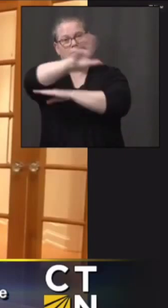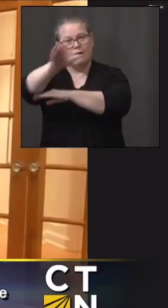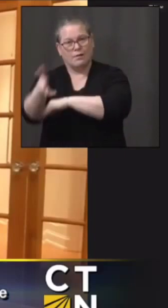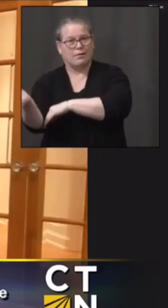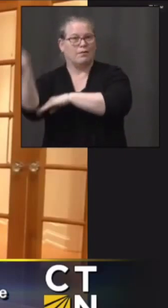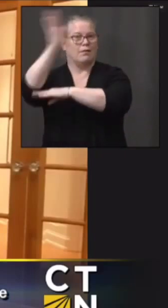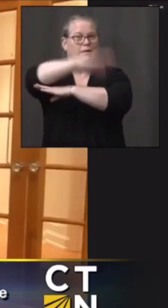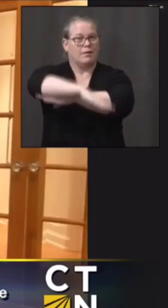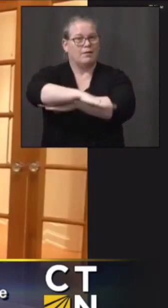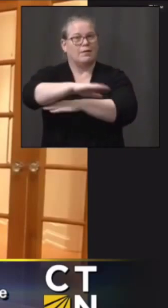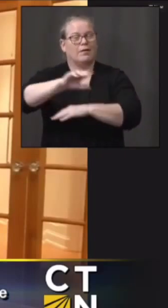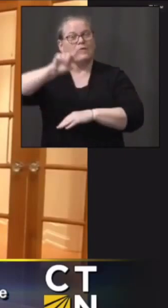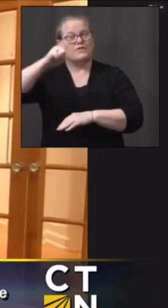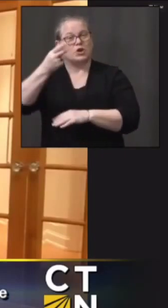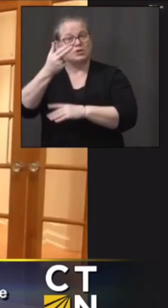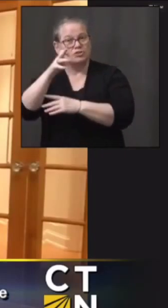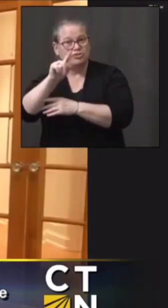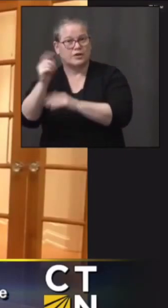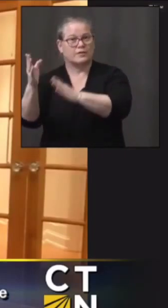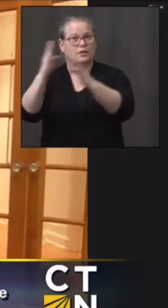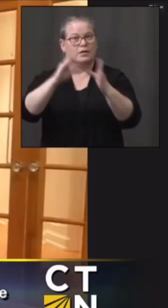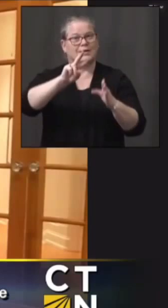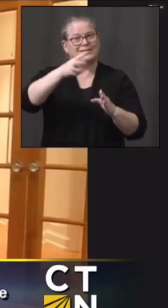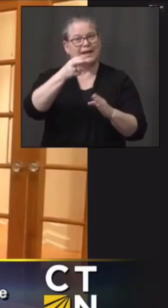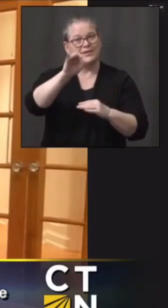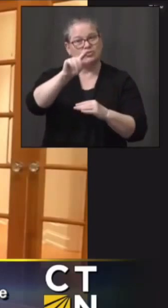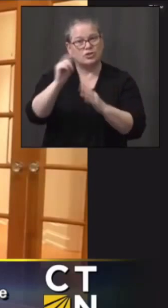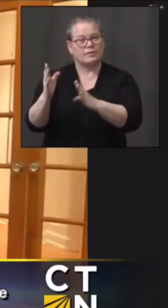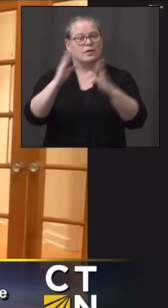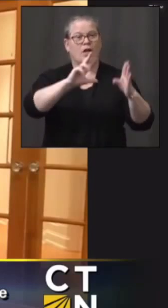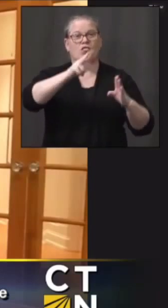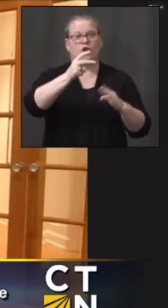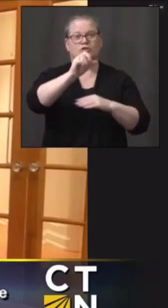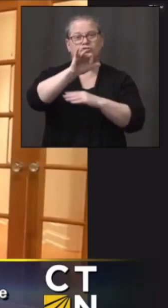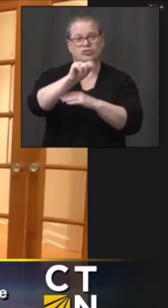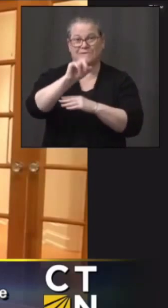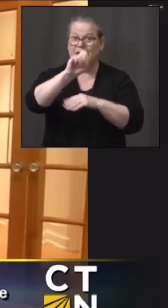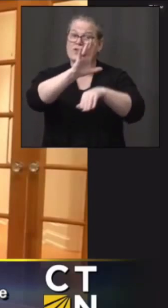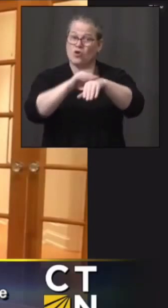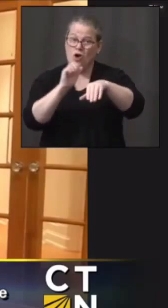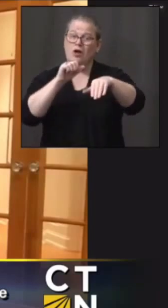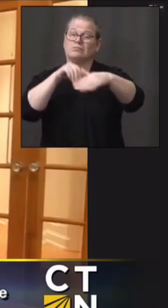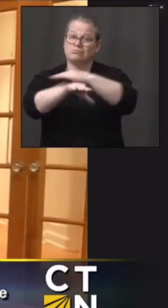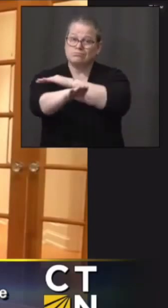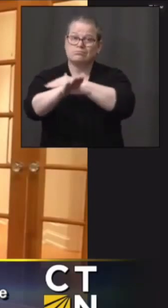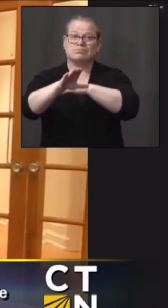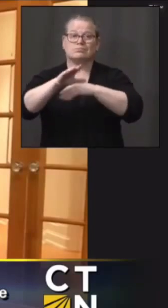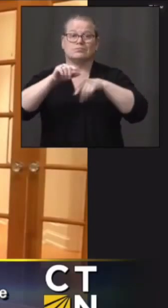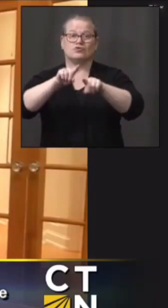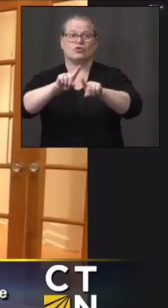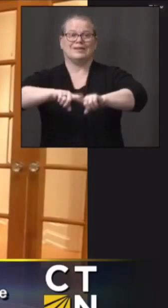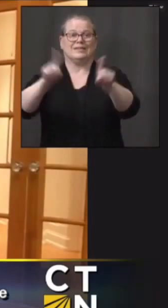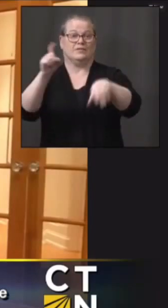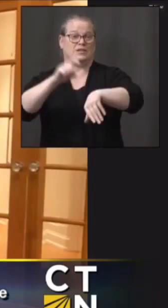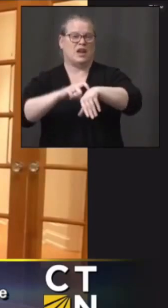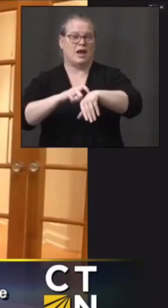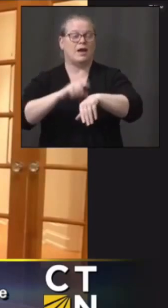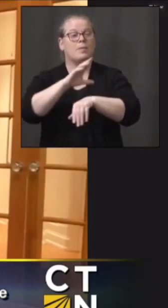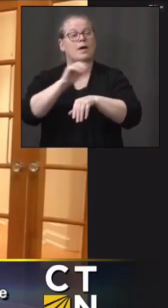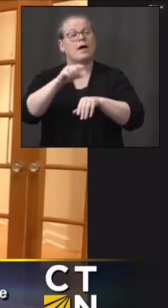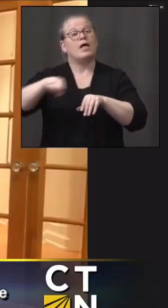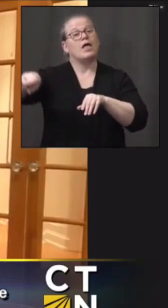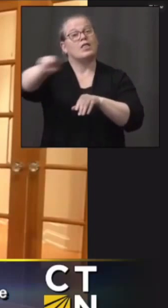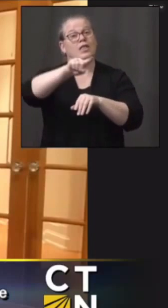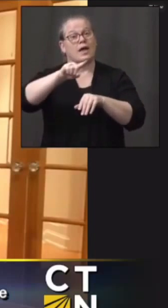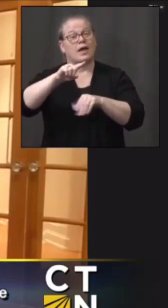get their vaccine. And each of those operators under the Warp Speed contract that they're under are obligated to